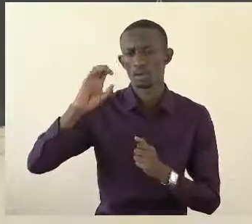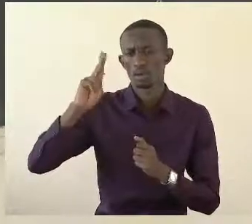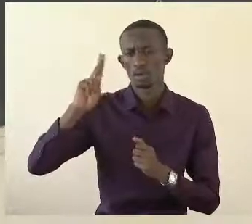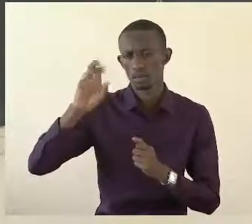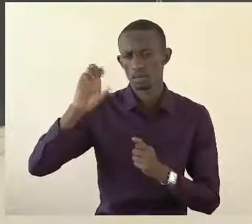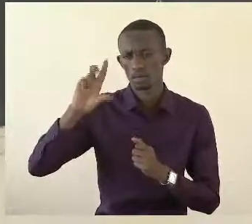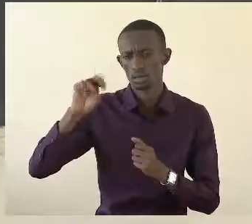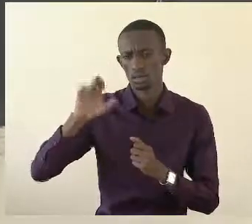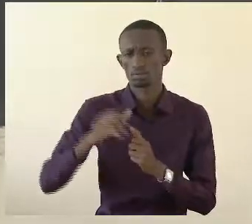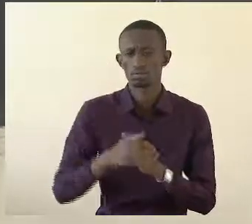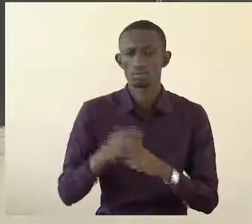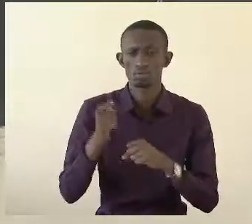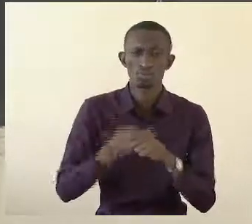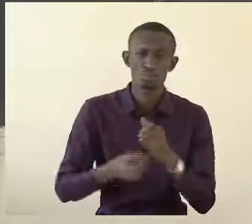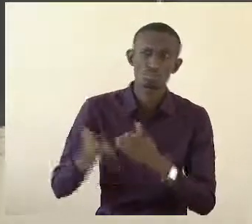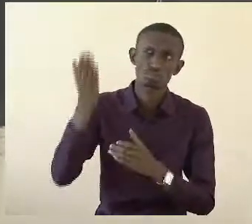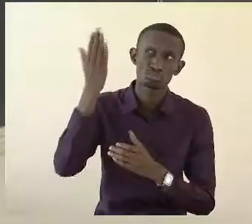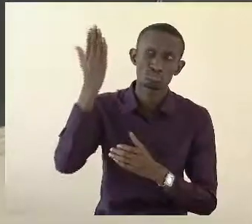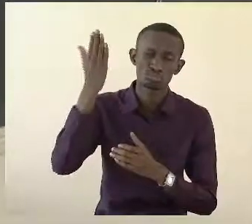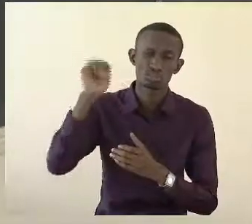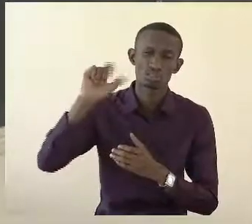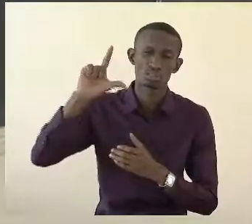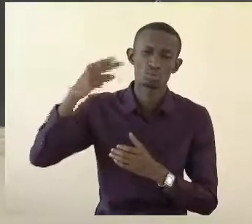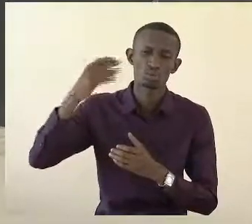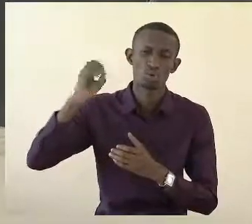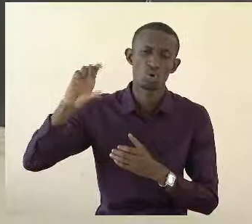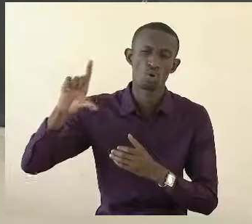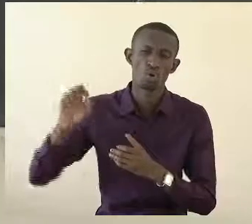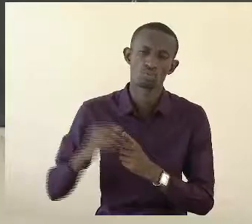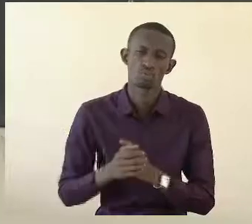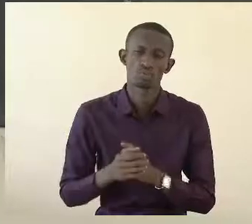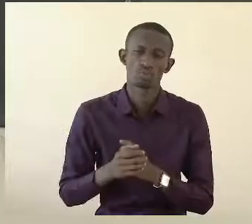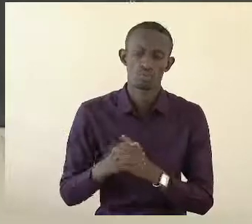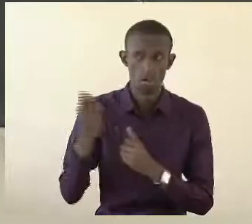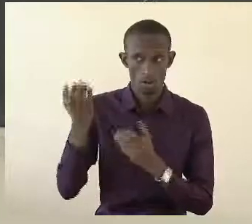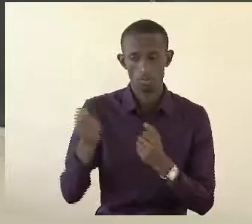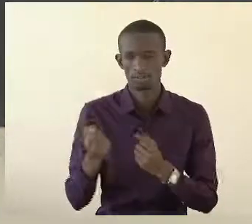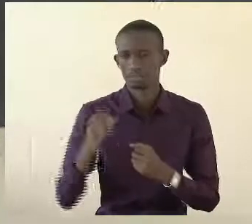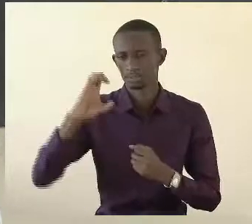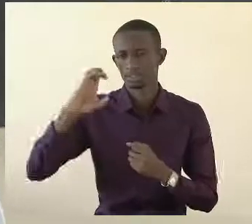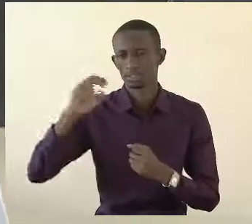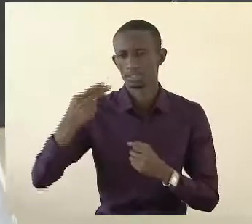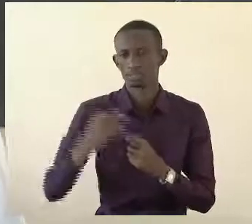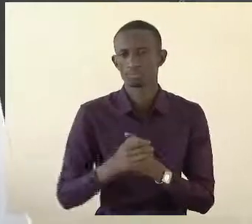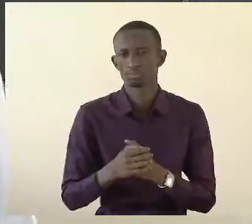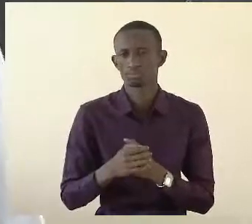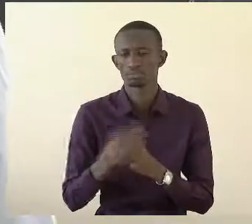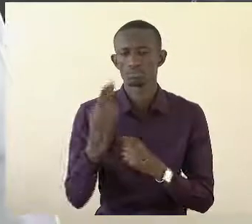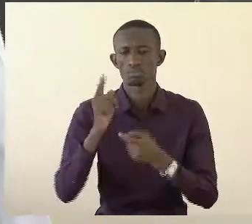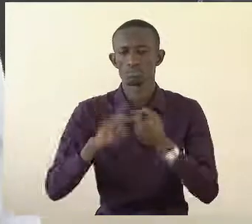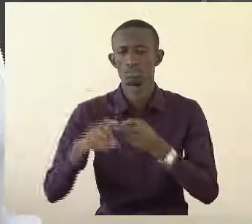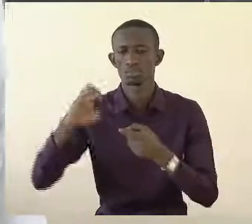we have here? So we have CH3, CH2, CH2.